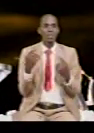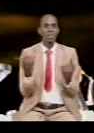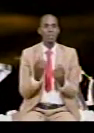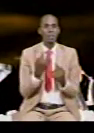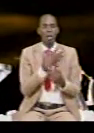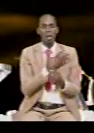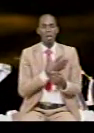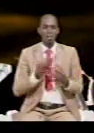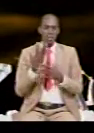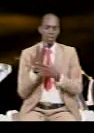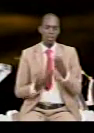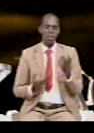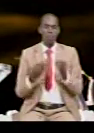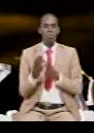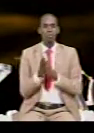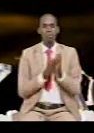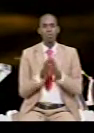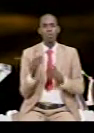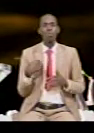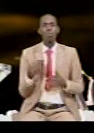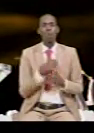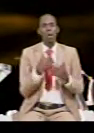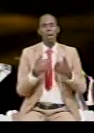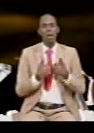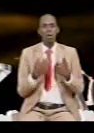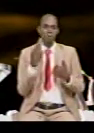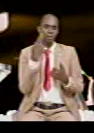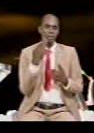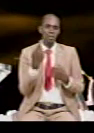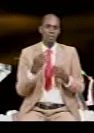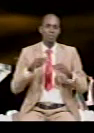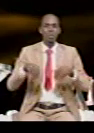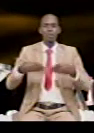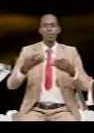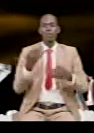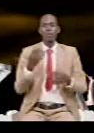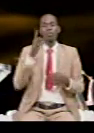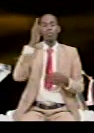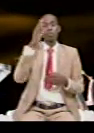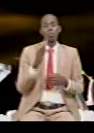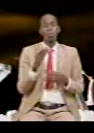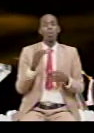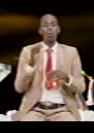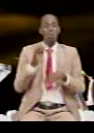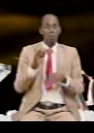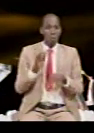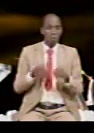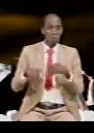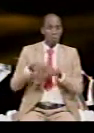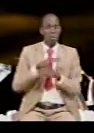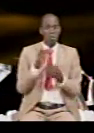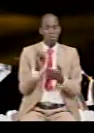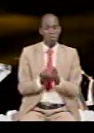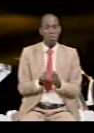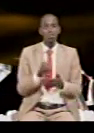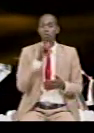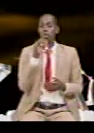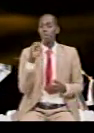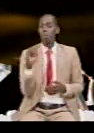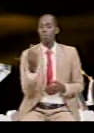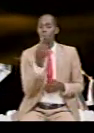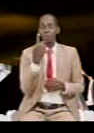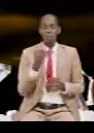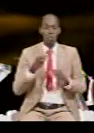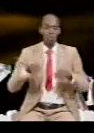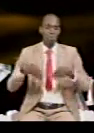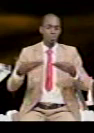lukewarmness, we have seen the provisions of God. On top of that, it's not just the provisions of God. We